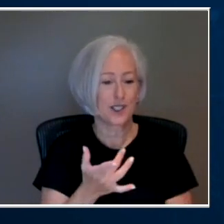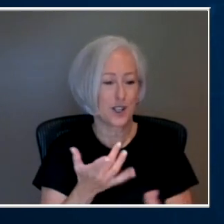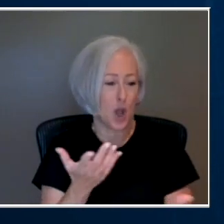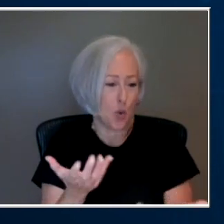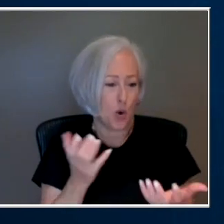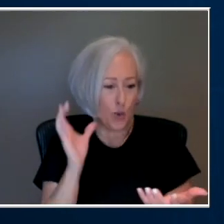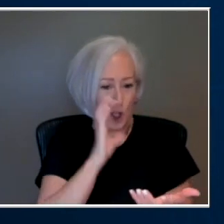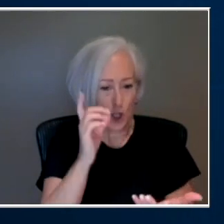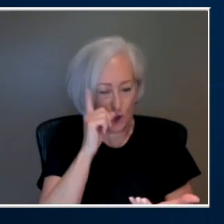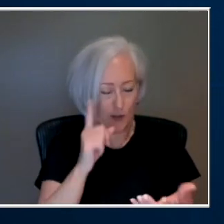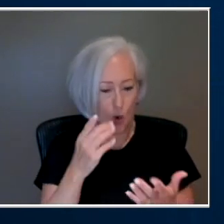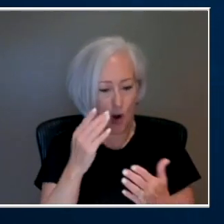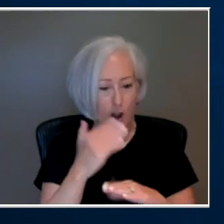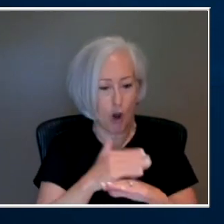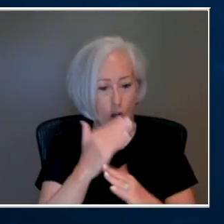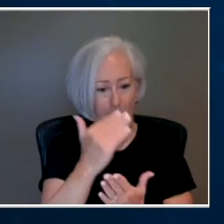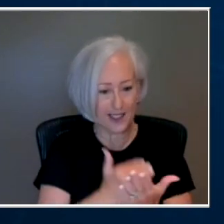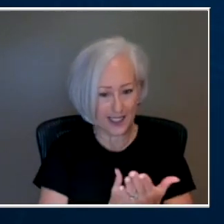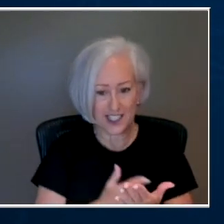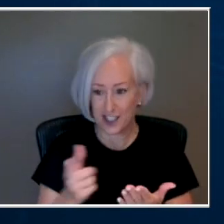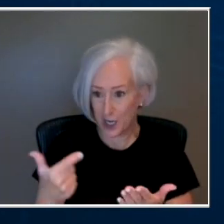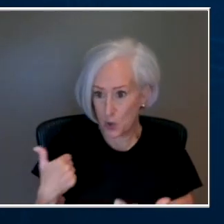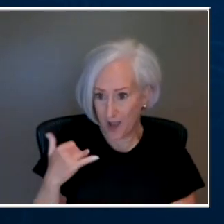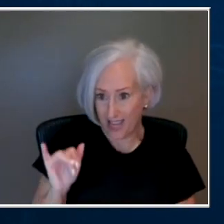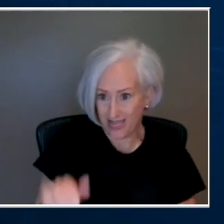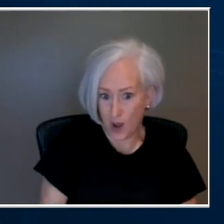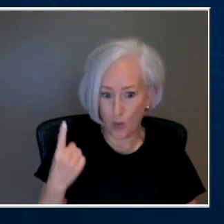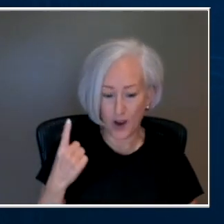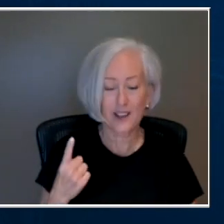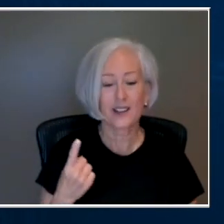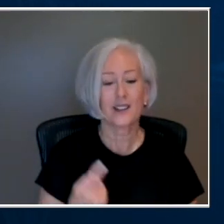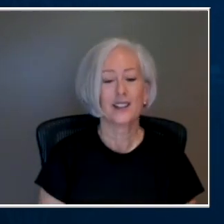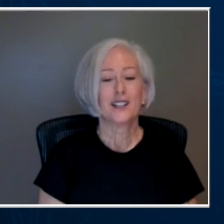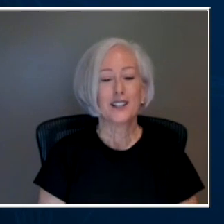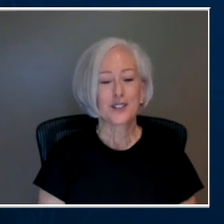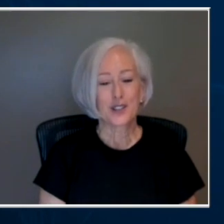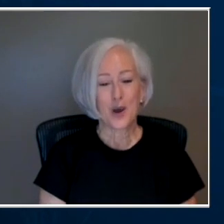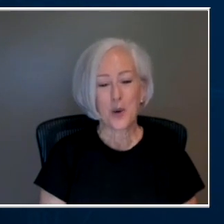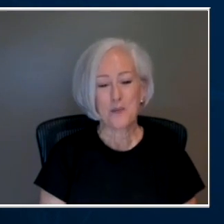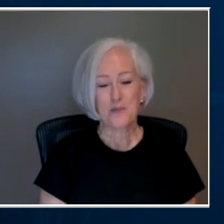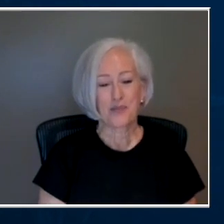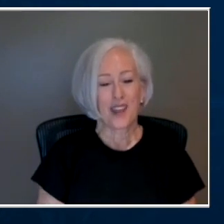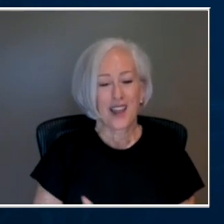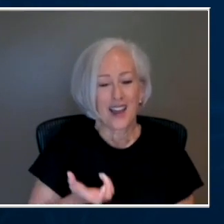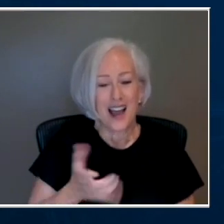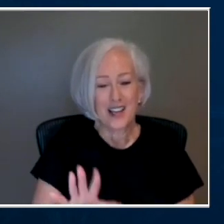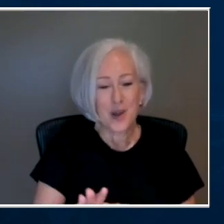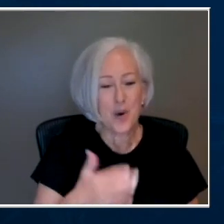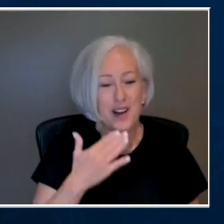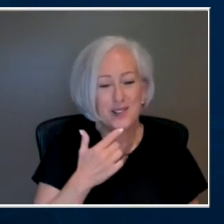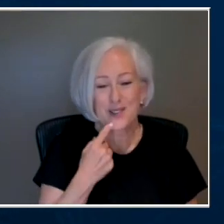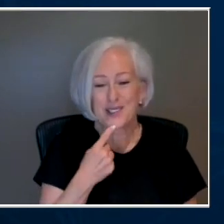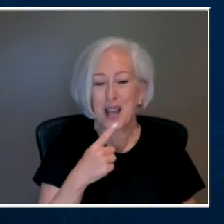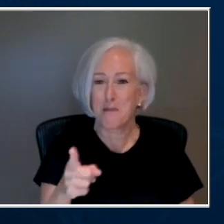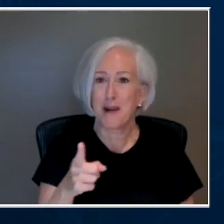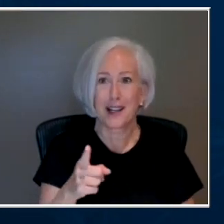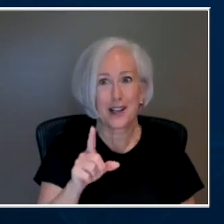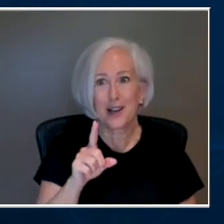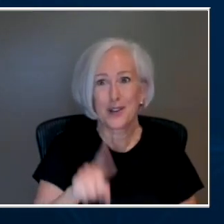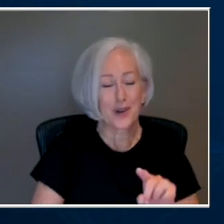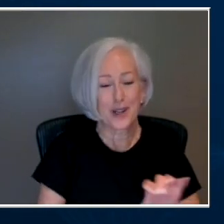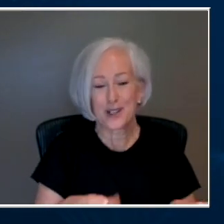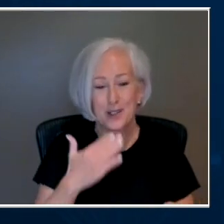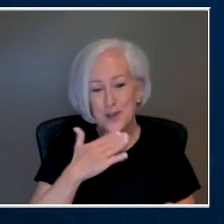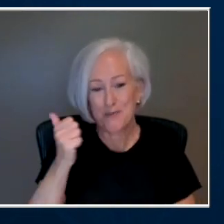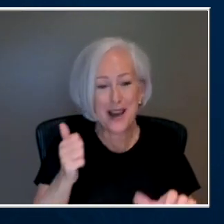donor registry, and you had that, and you probably, I hate to say that, but you couldn't have done all that without Matthew supporting you through